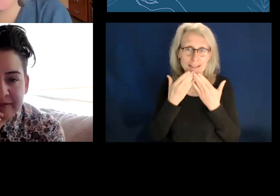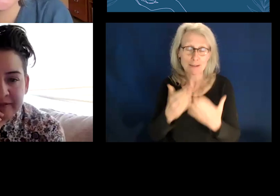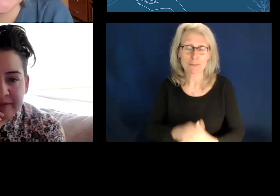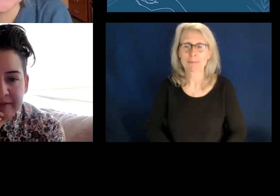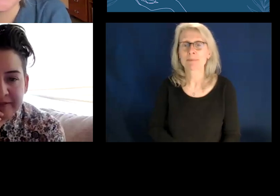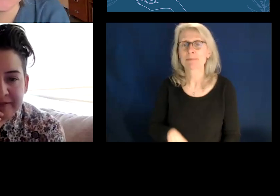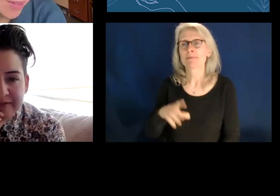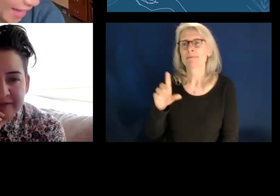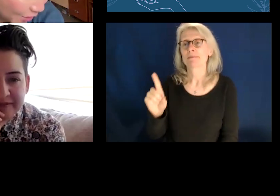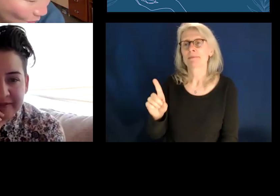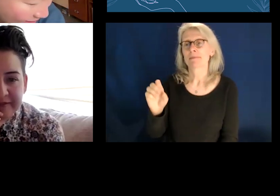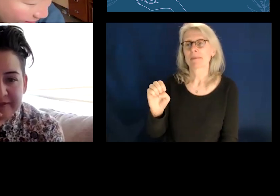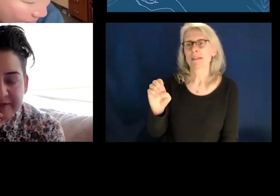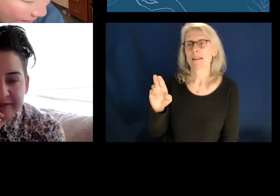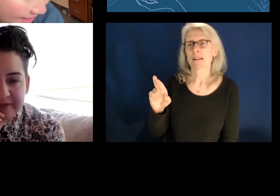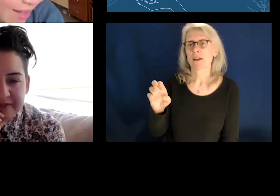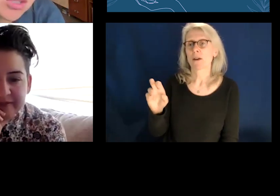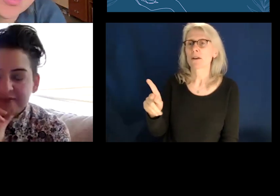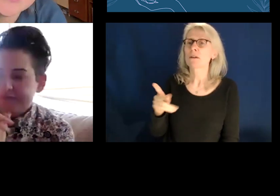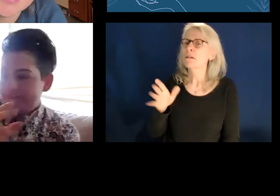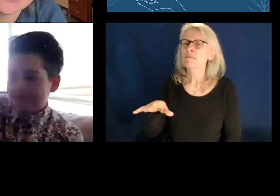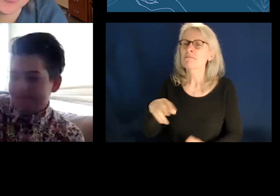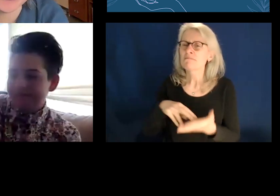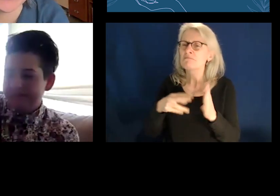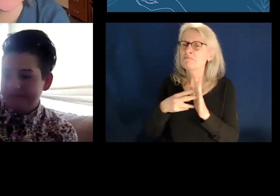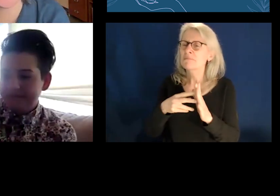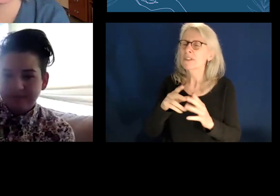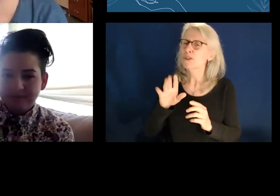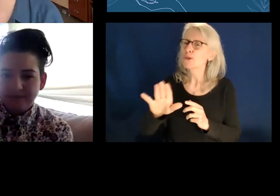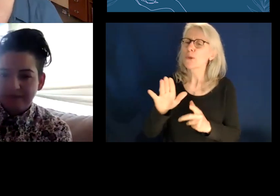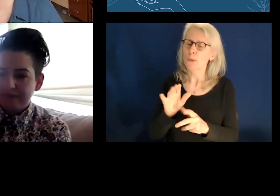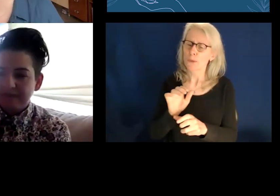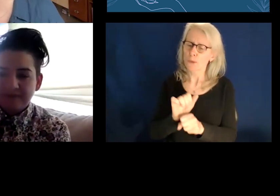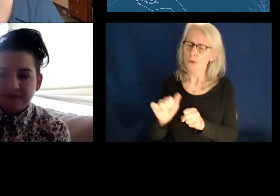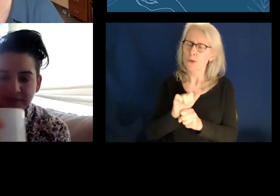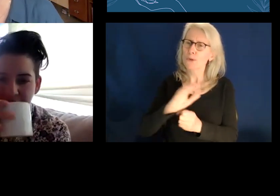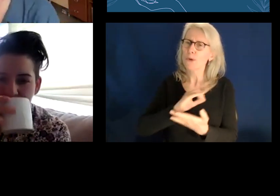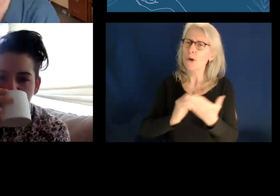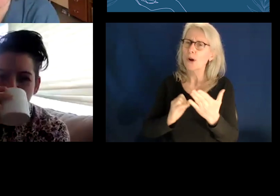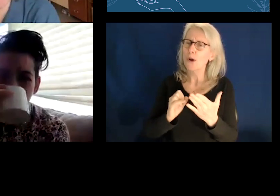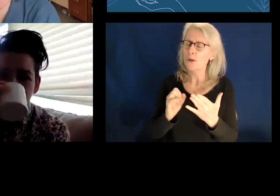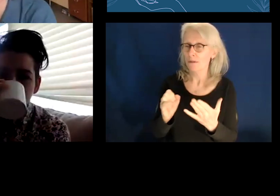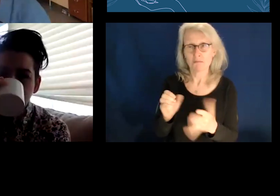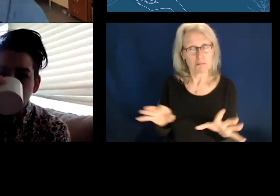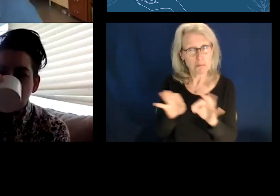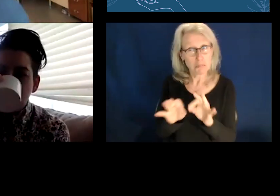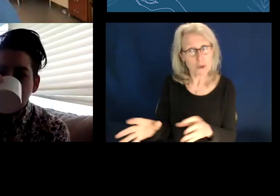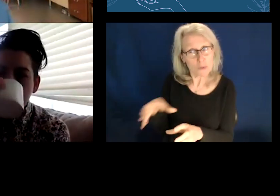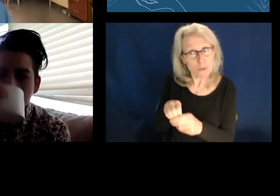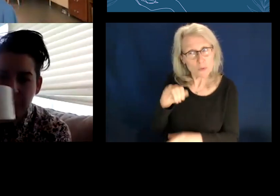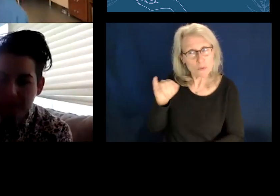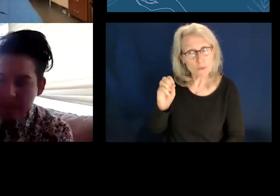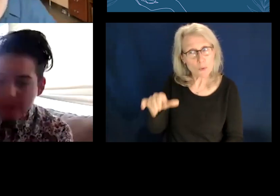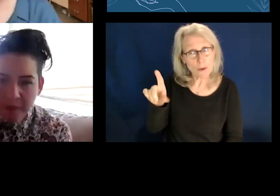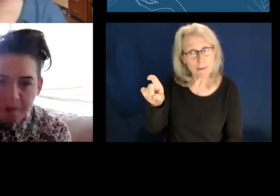Derek, over to you for that. What does it mean to have joy inside of your process, please? Yes, and I